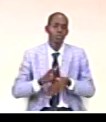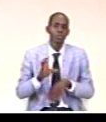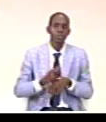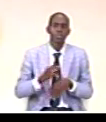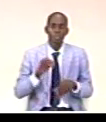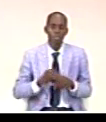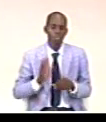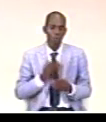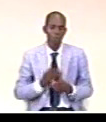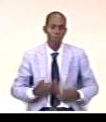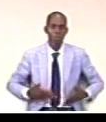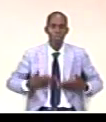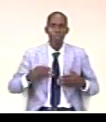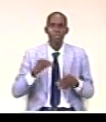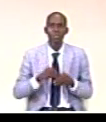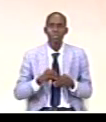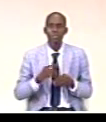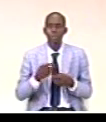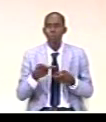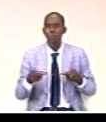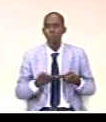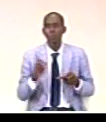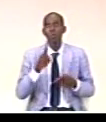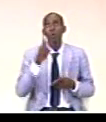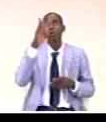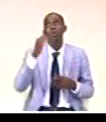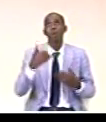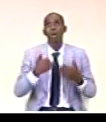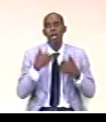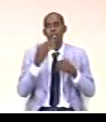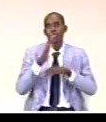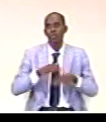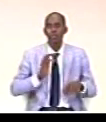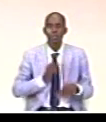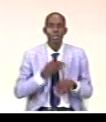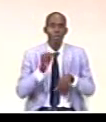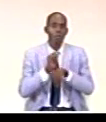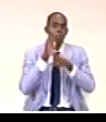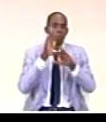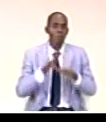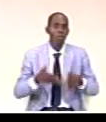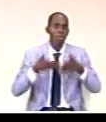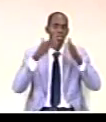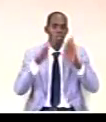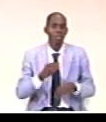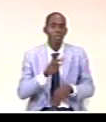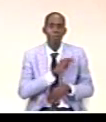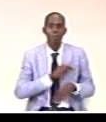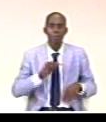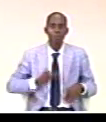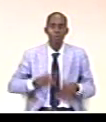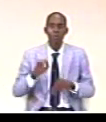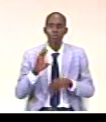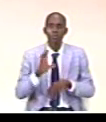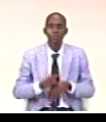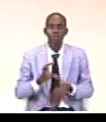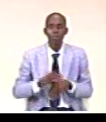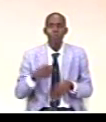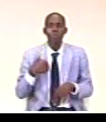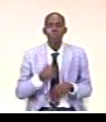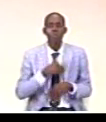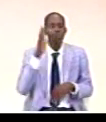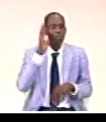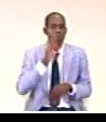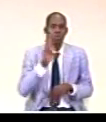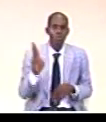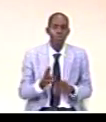own parish, in the place where the Lord has called us as workers, as leaders, as members of the church, house leaders. We will spend time in